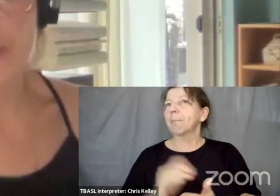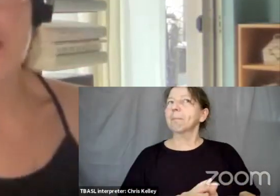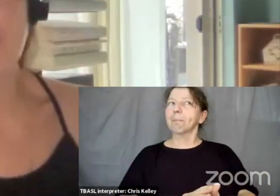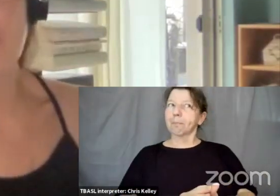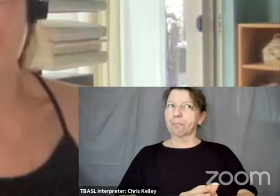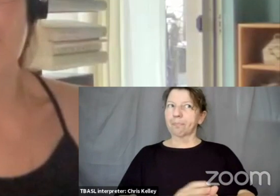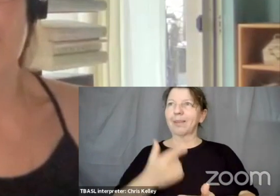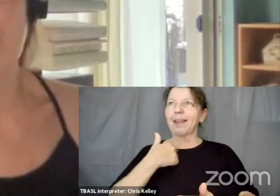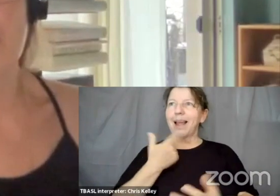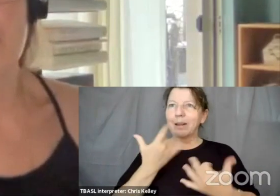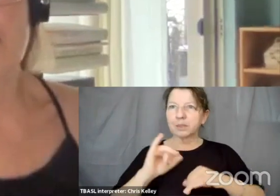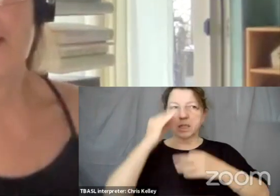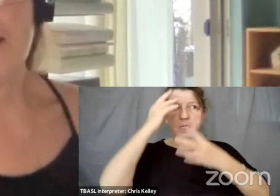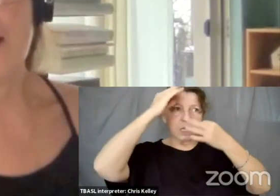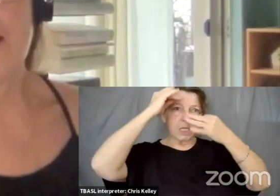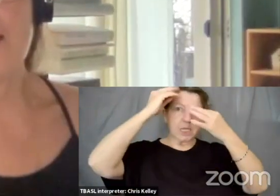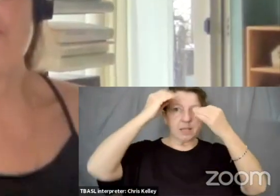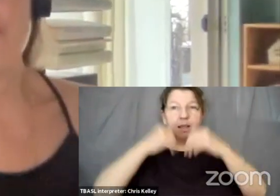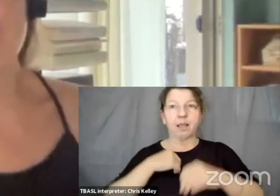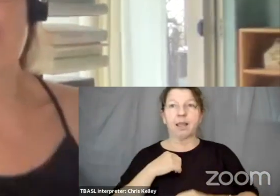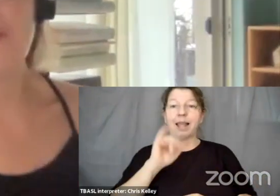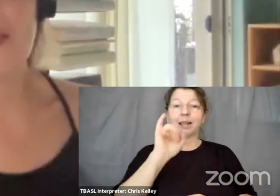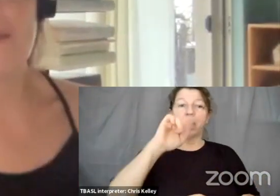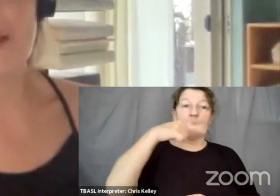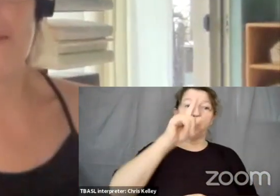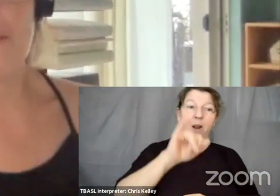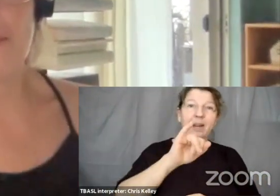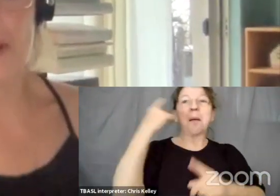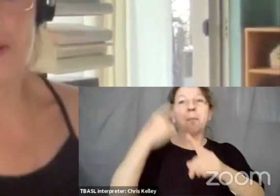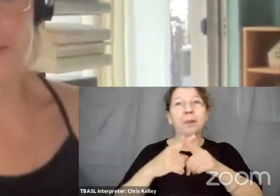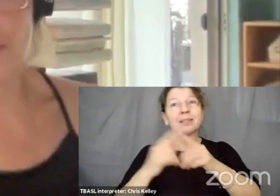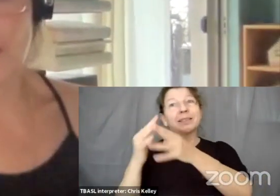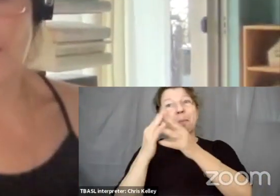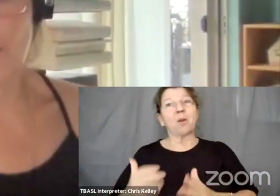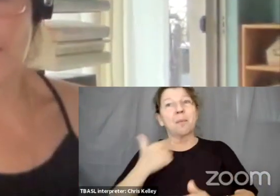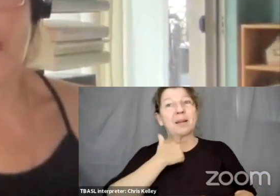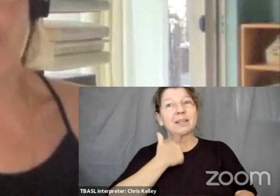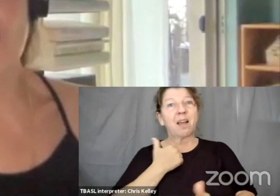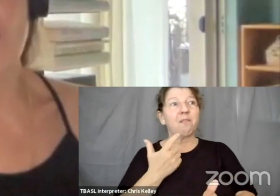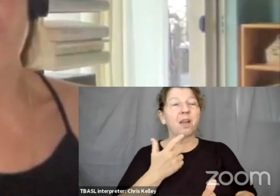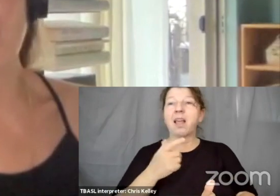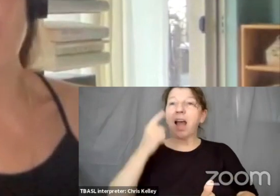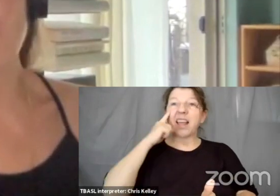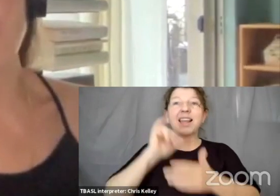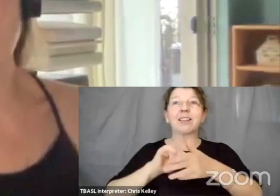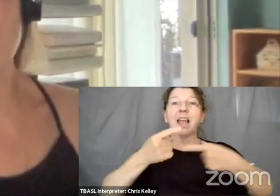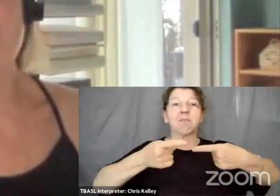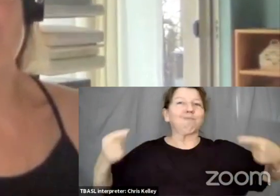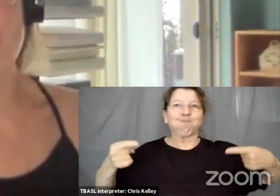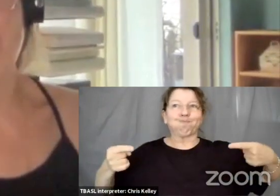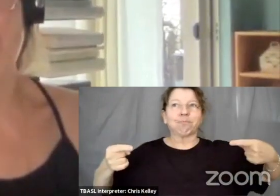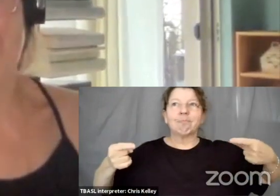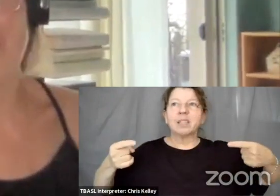and particularly as an American. I think the divisions have now we are all apparent that there